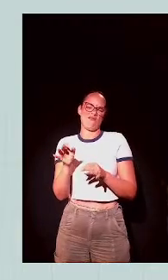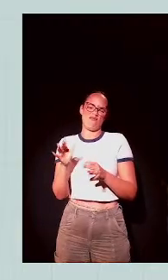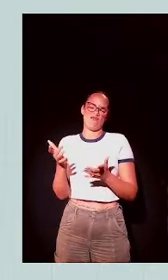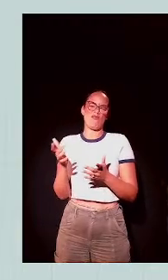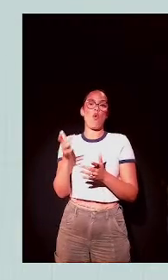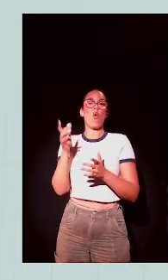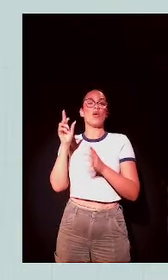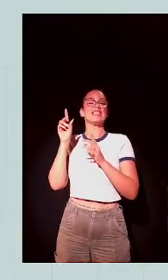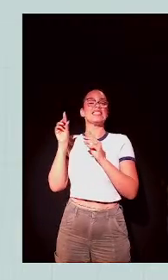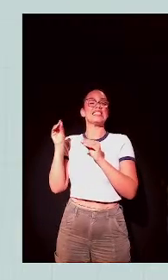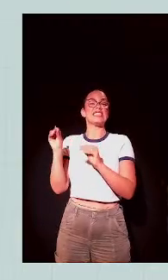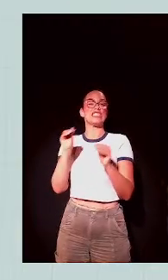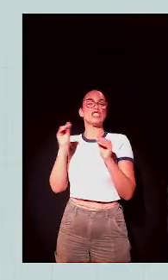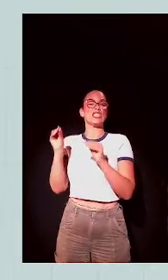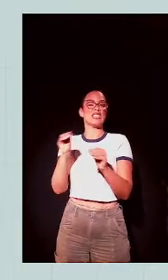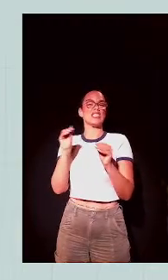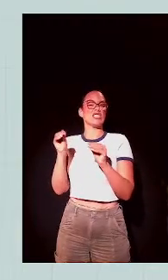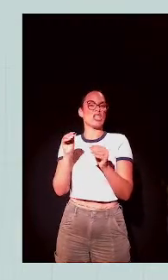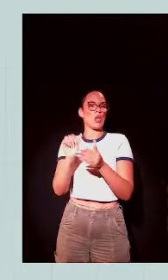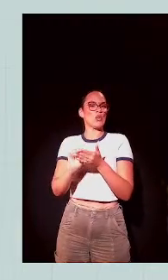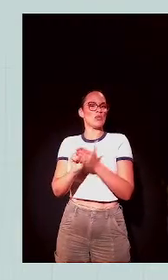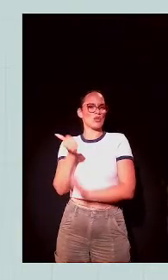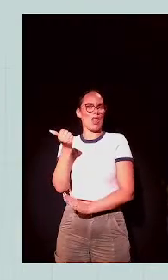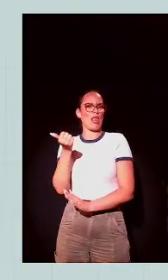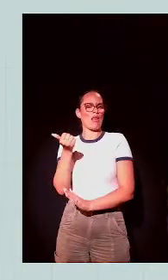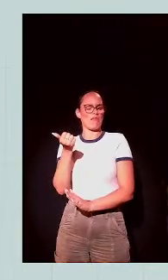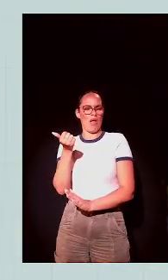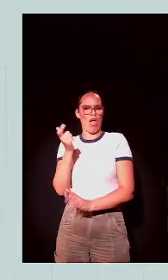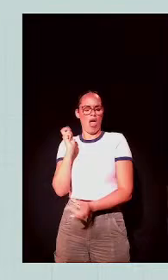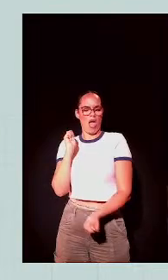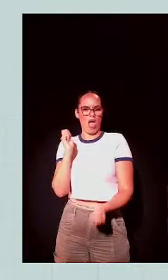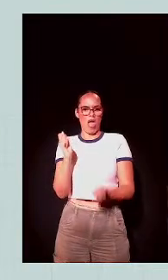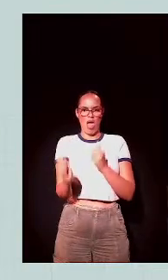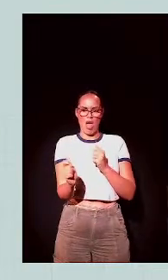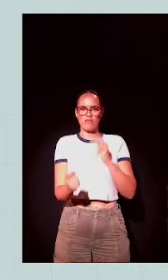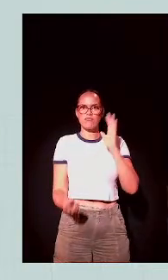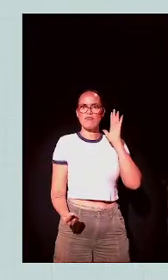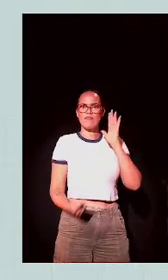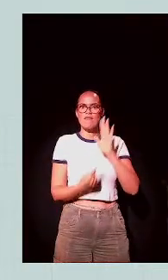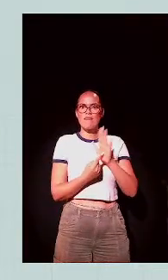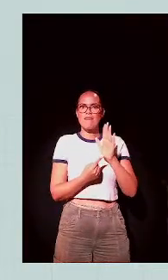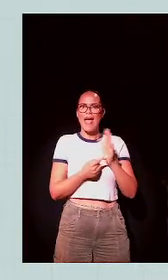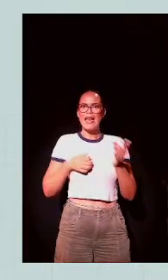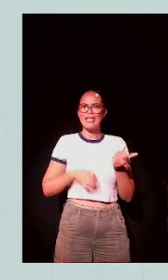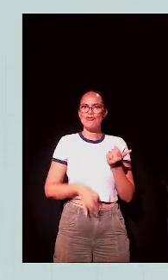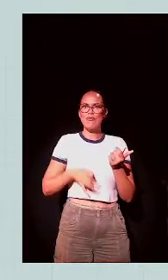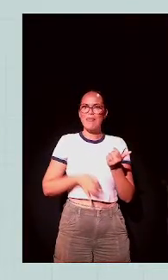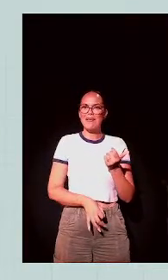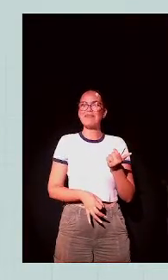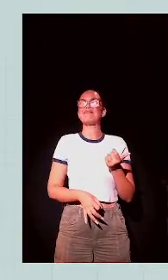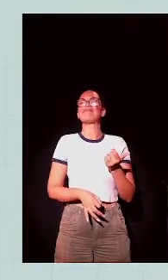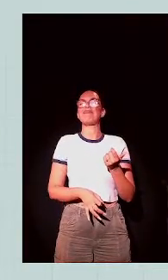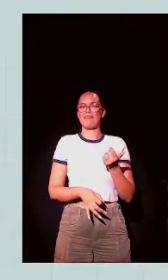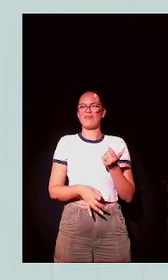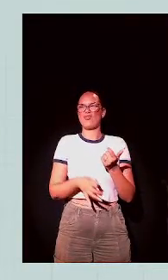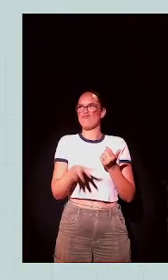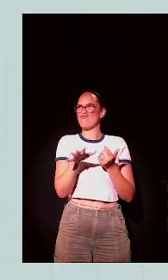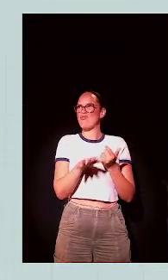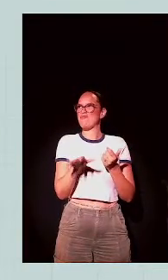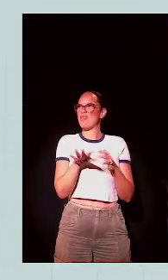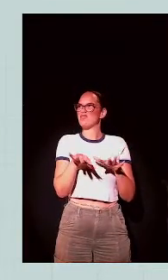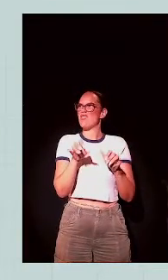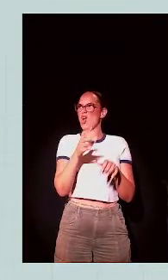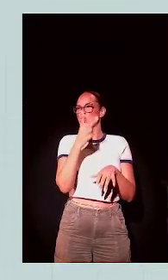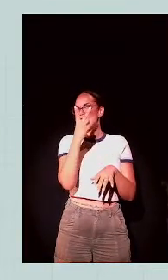but it's become more and more kind of my main instrument, since maybe 2022, something like